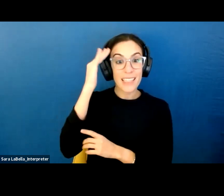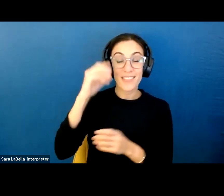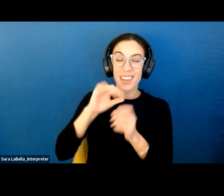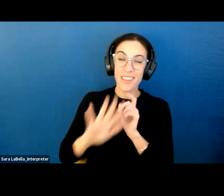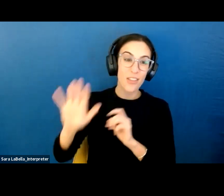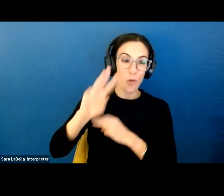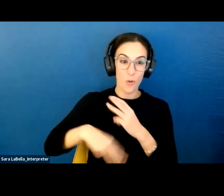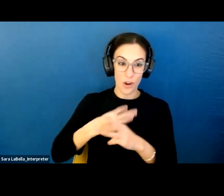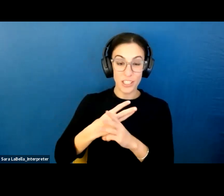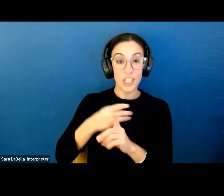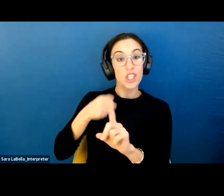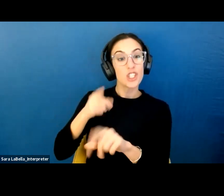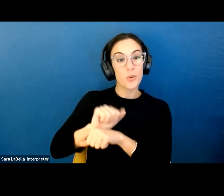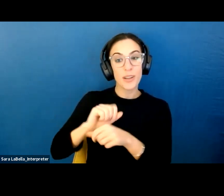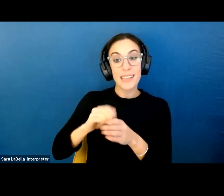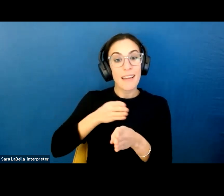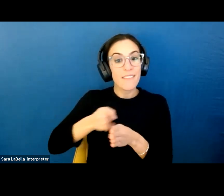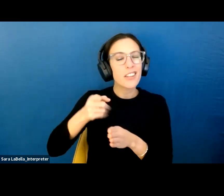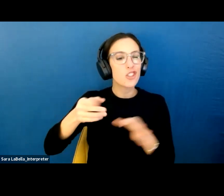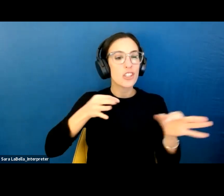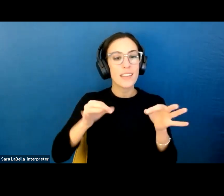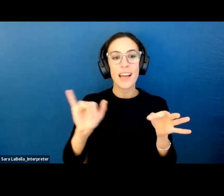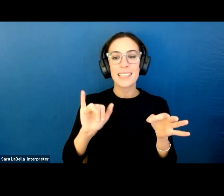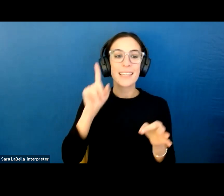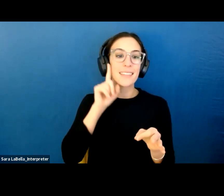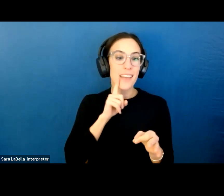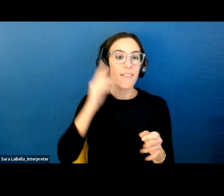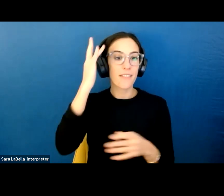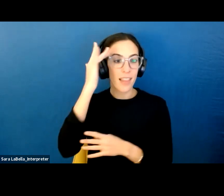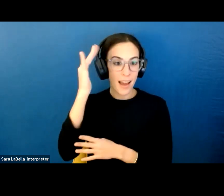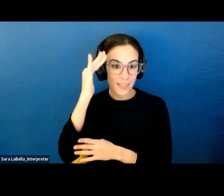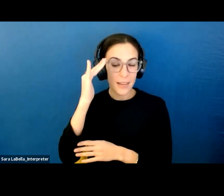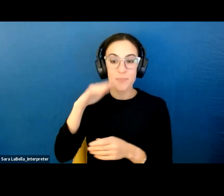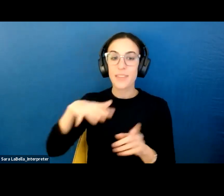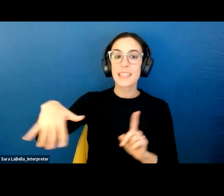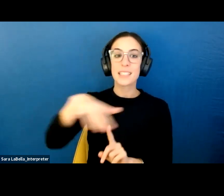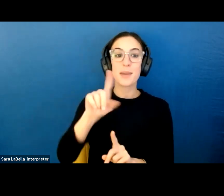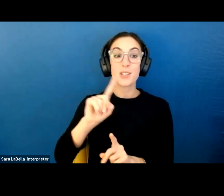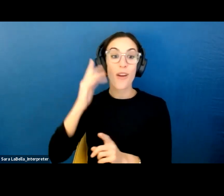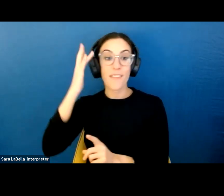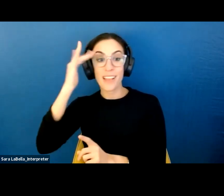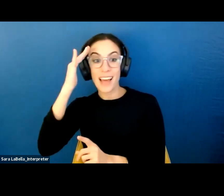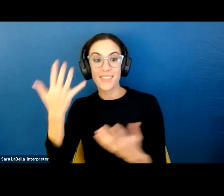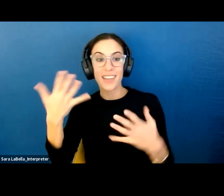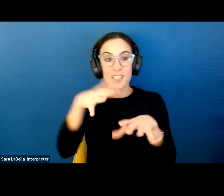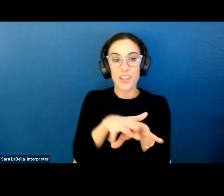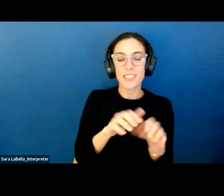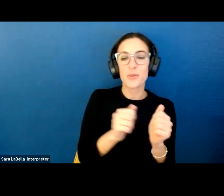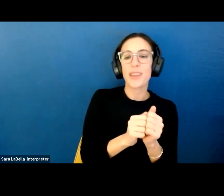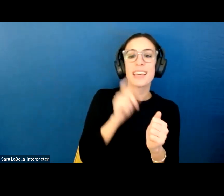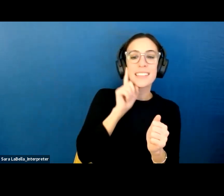world. She works in a field she defines as deaf philosophy, the space where philosophy intersects with deaf